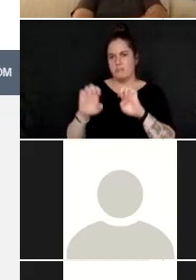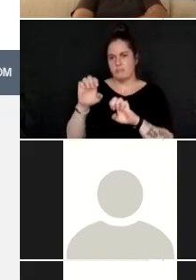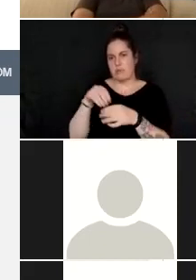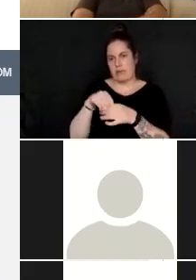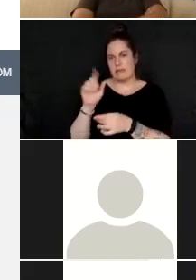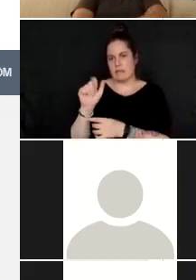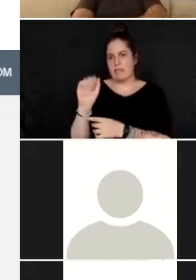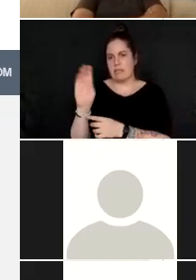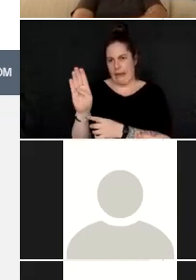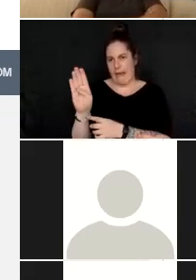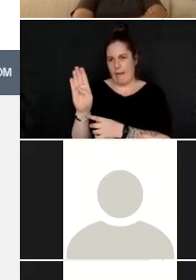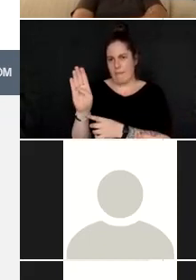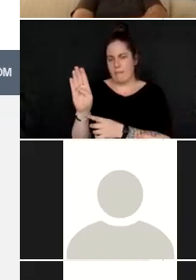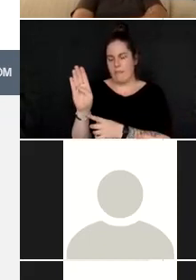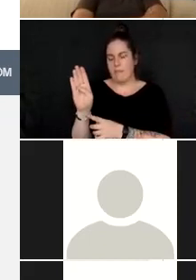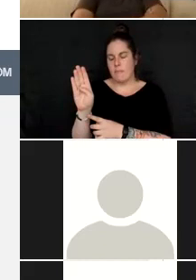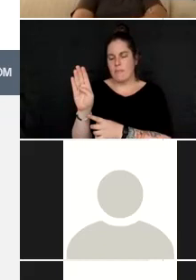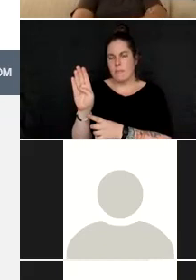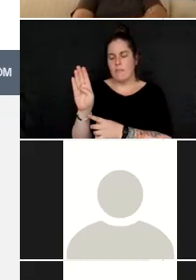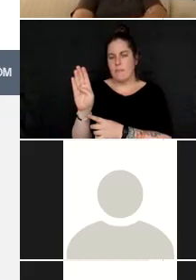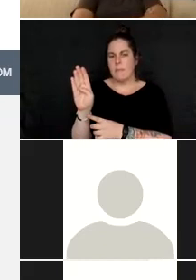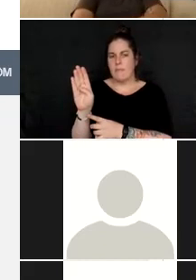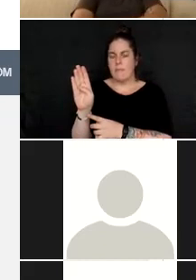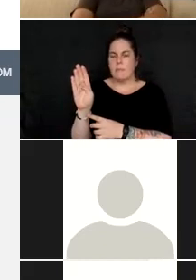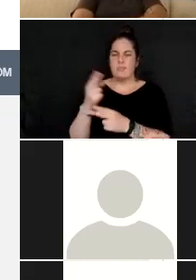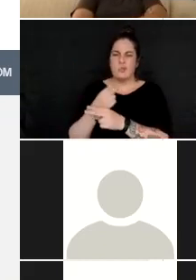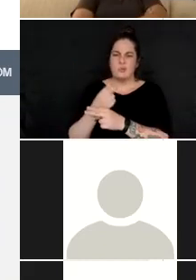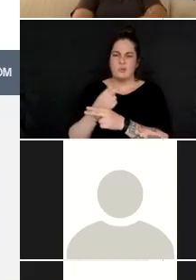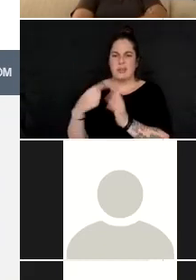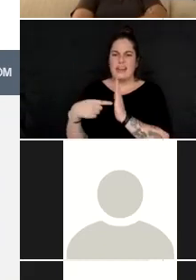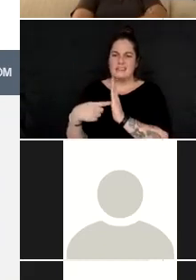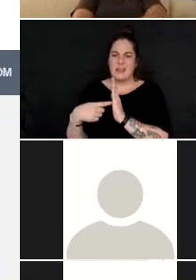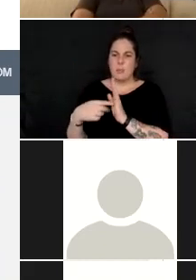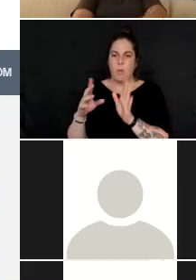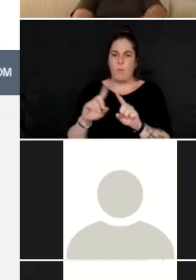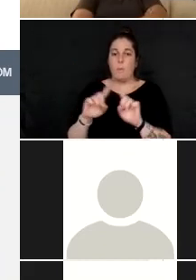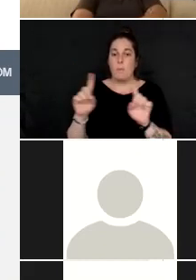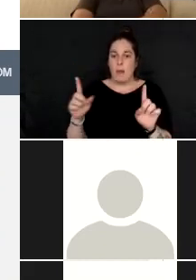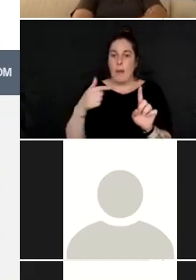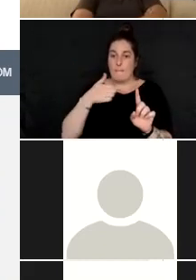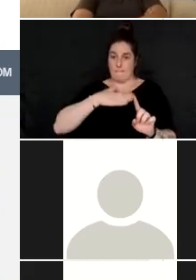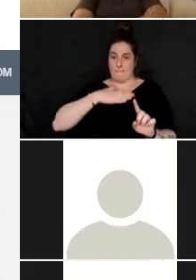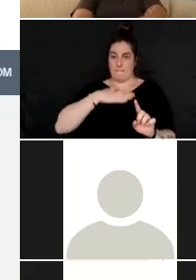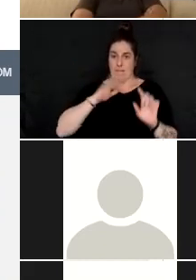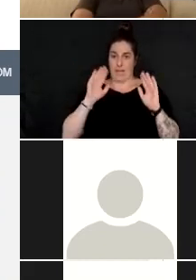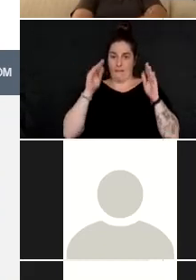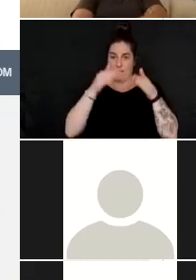the skate park simulator. But what I am particularly interested in you calculating